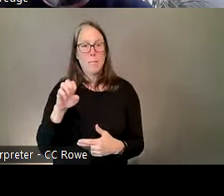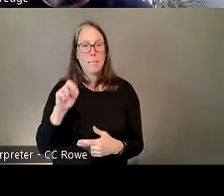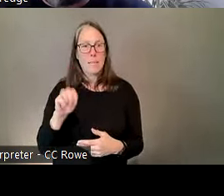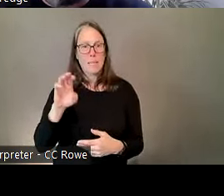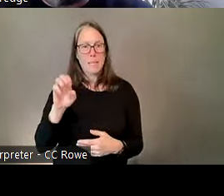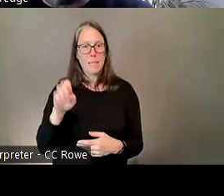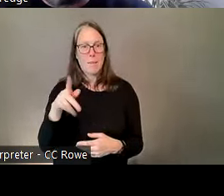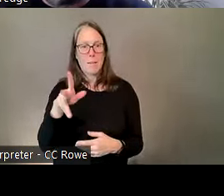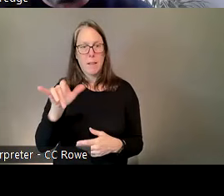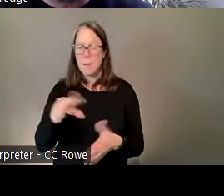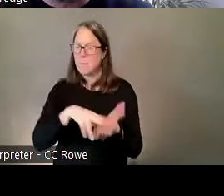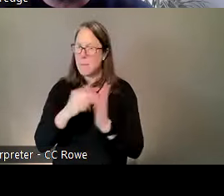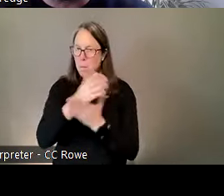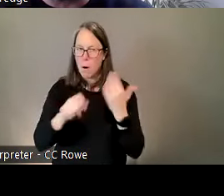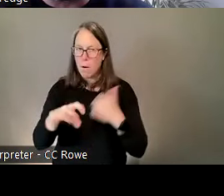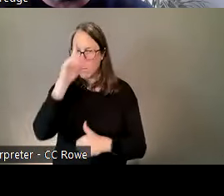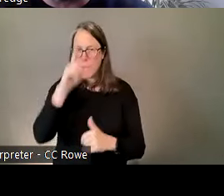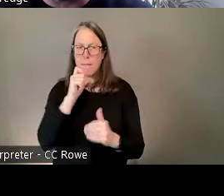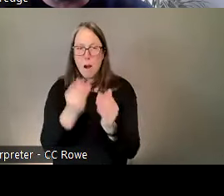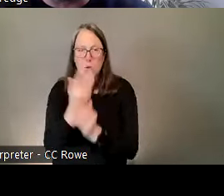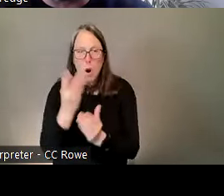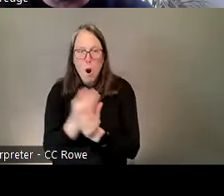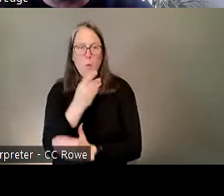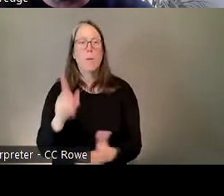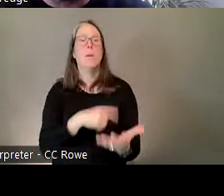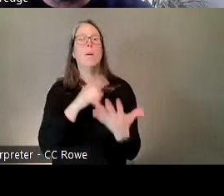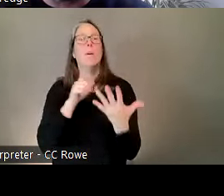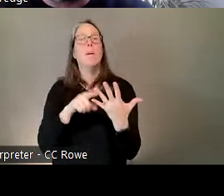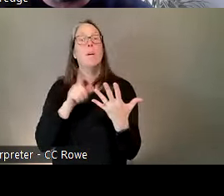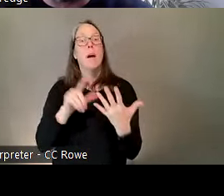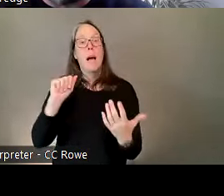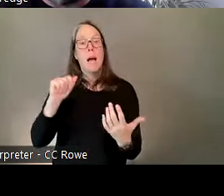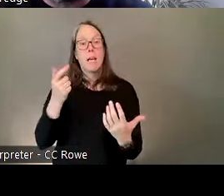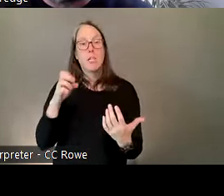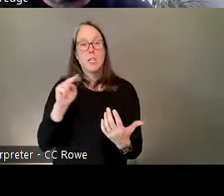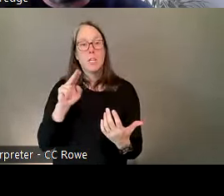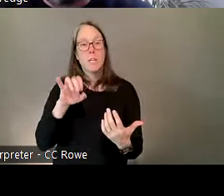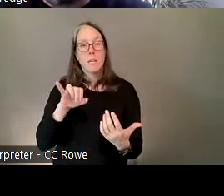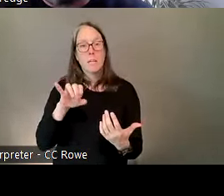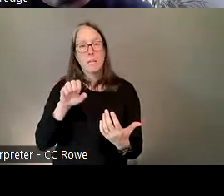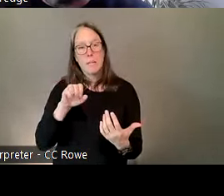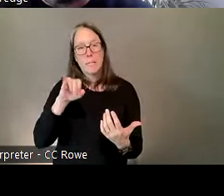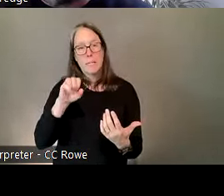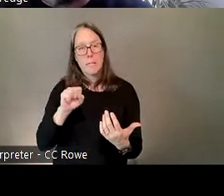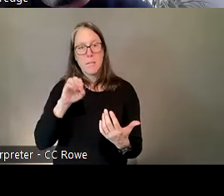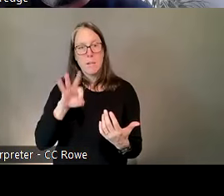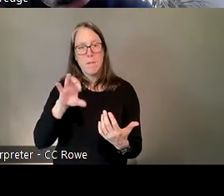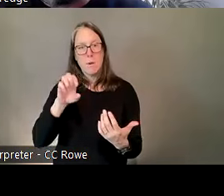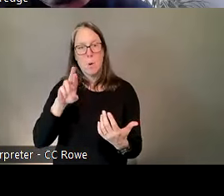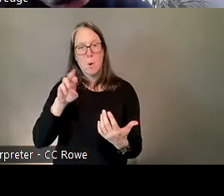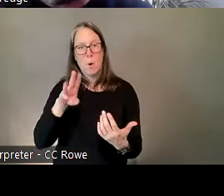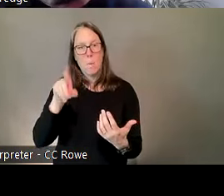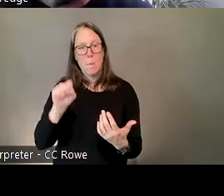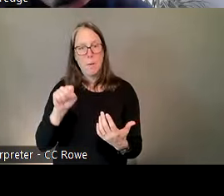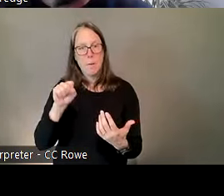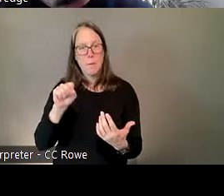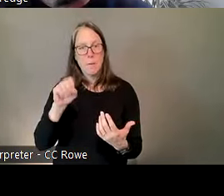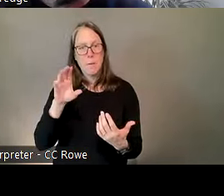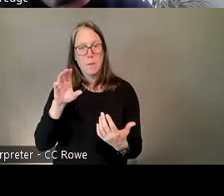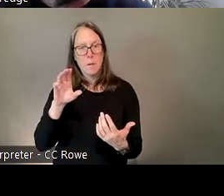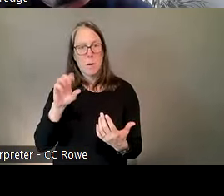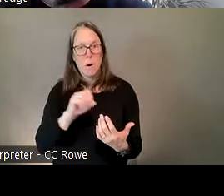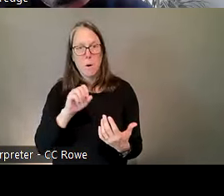agenesis of the corpus callosum. Basically, there's a bridge that's supposed to connect the two halves here, and it's not there. It's schizencephaly,